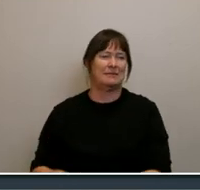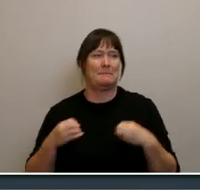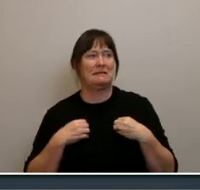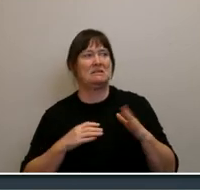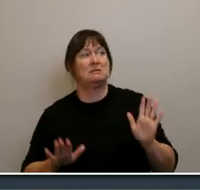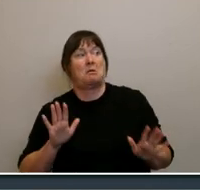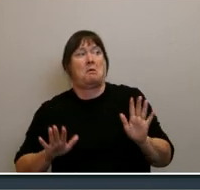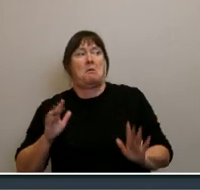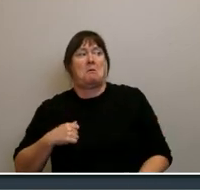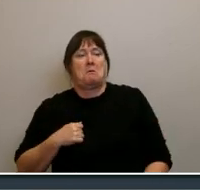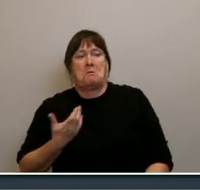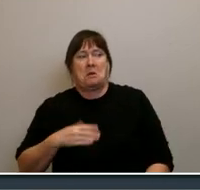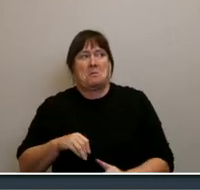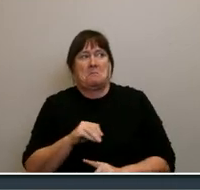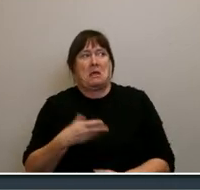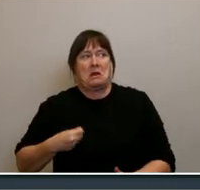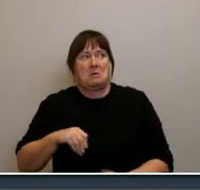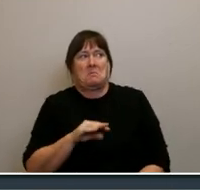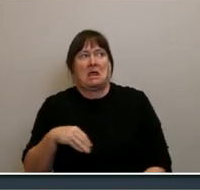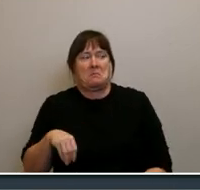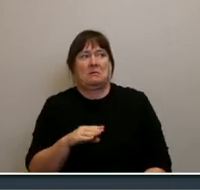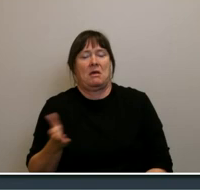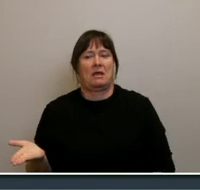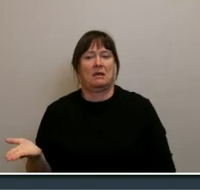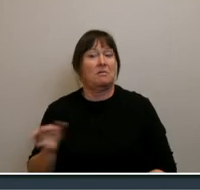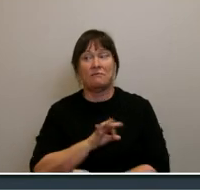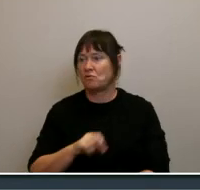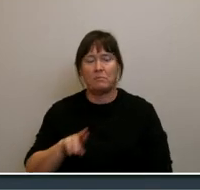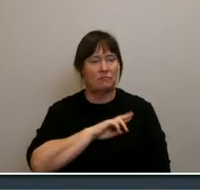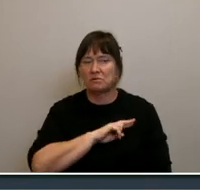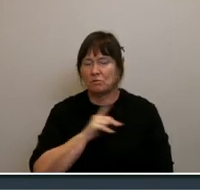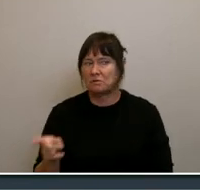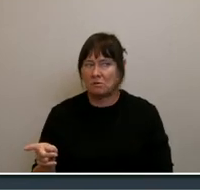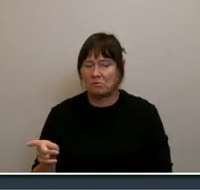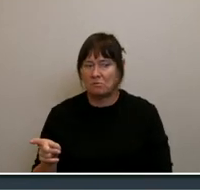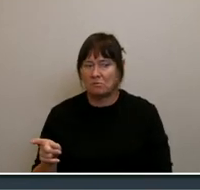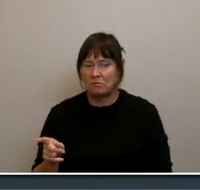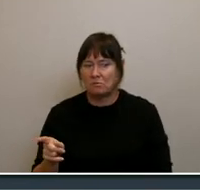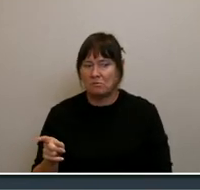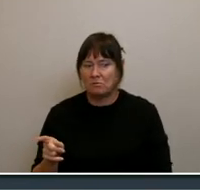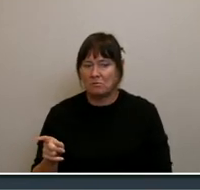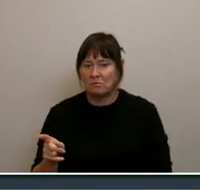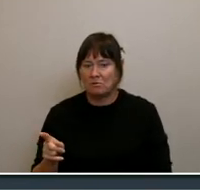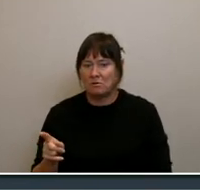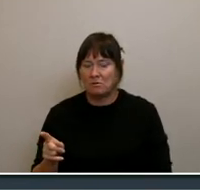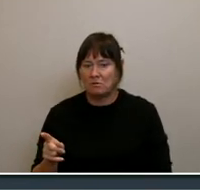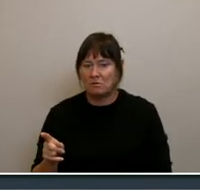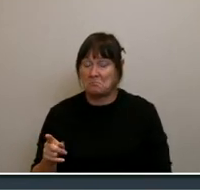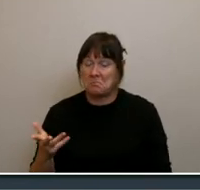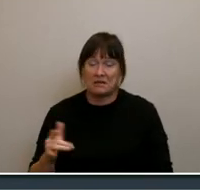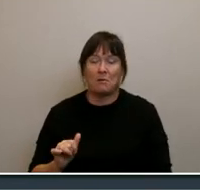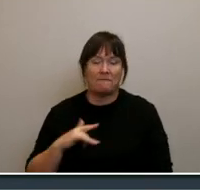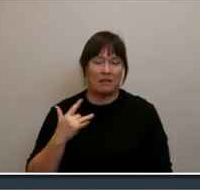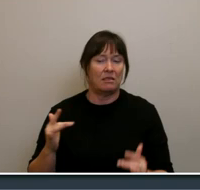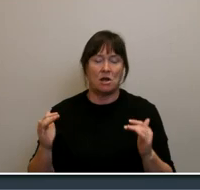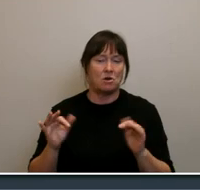to run a balance sheet, but they have not been a responsible citizen. I don't know whether it's fair for me to say that, but that's how I